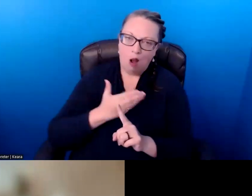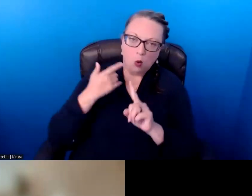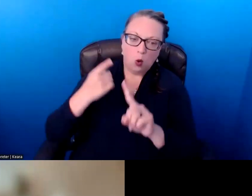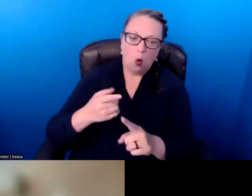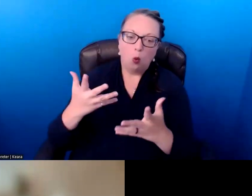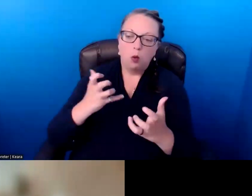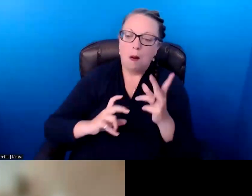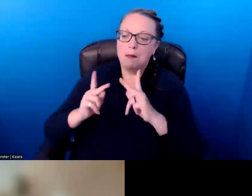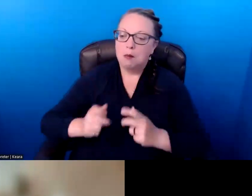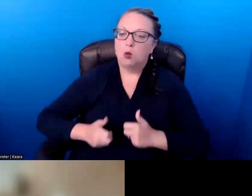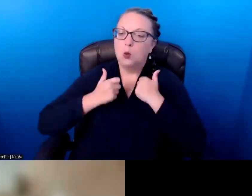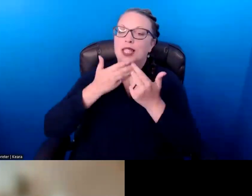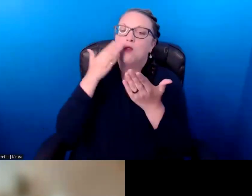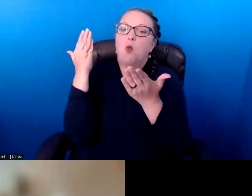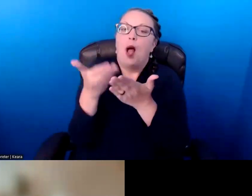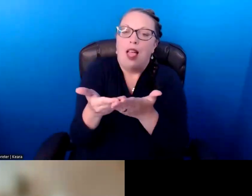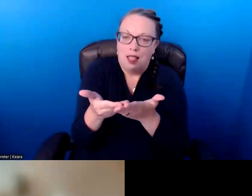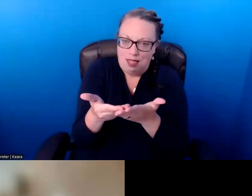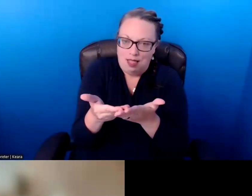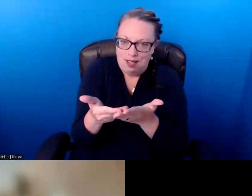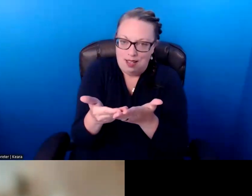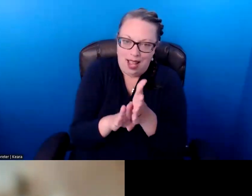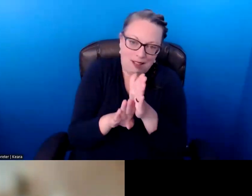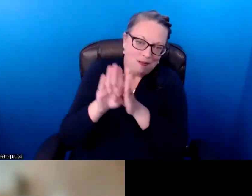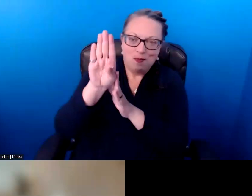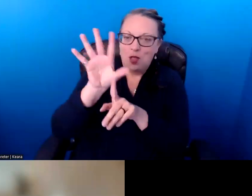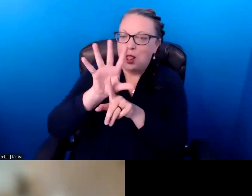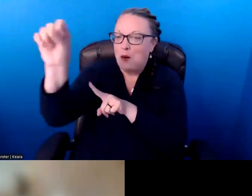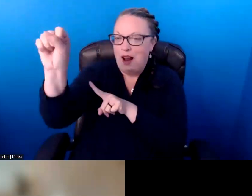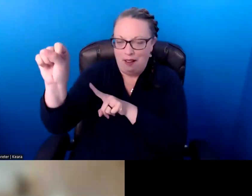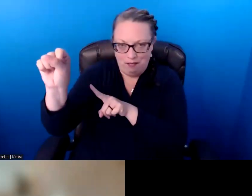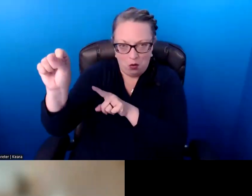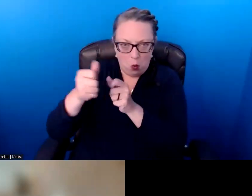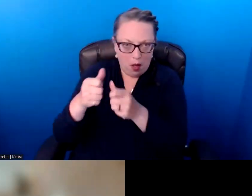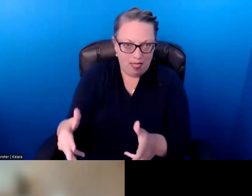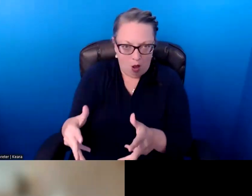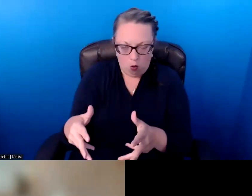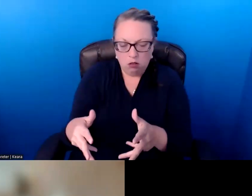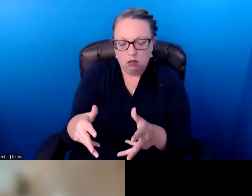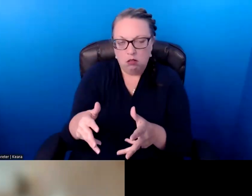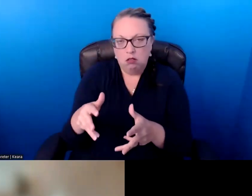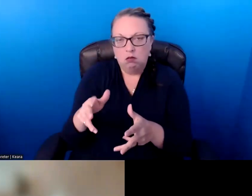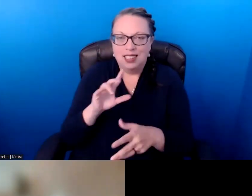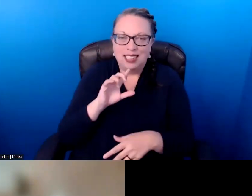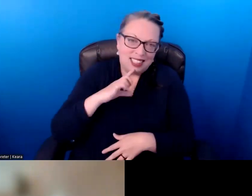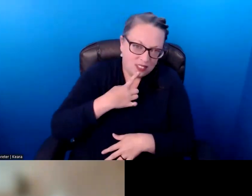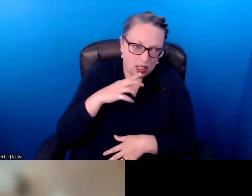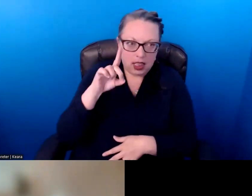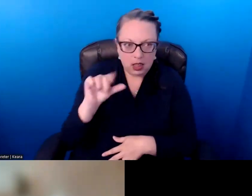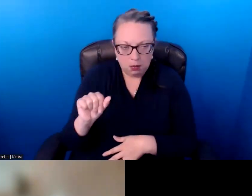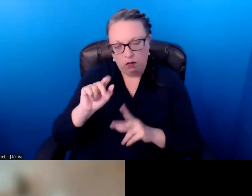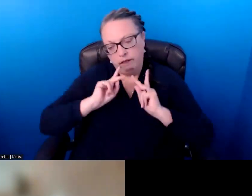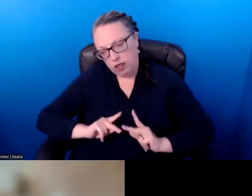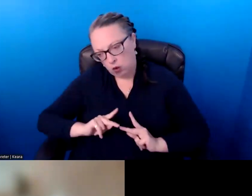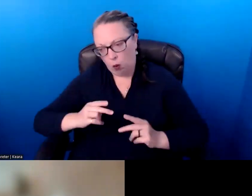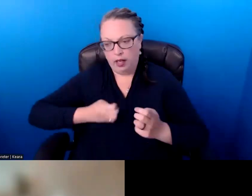live well and thrive as long as they can without significant disability, whether physical or